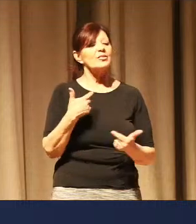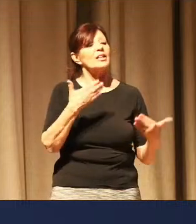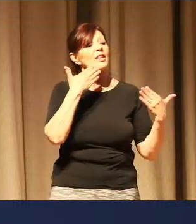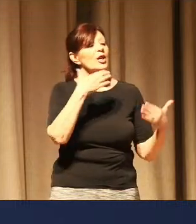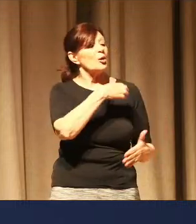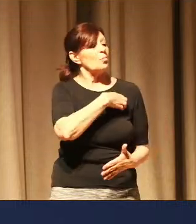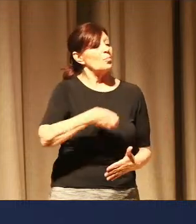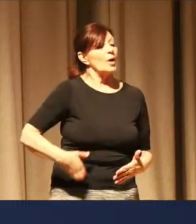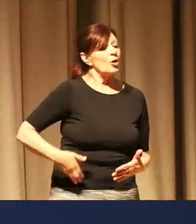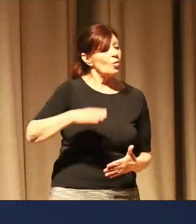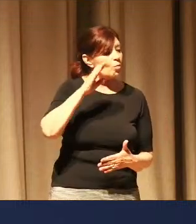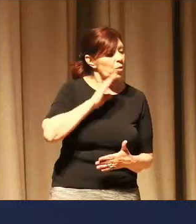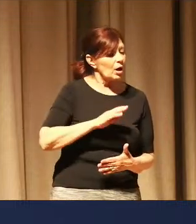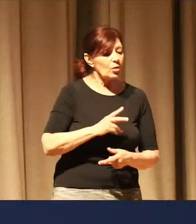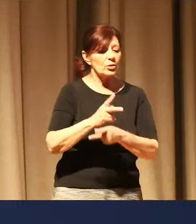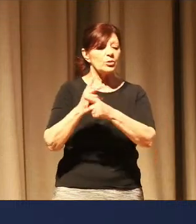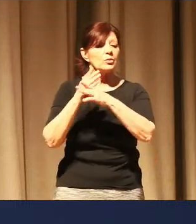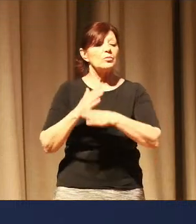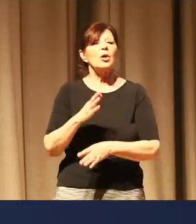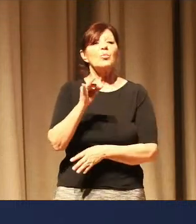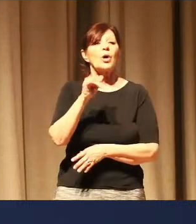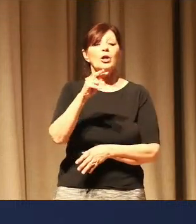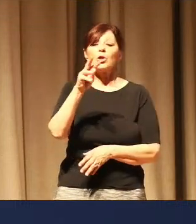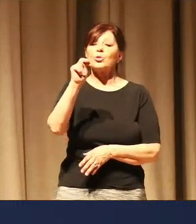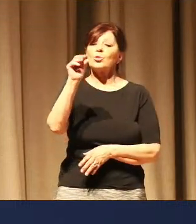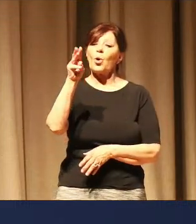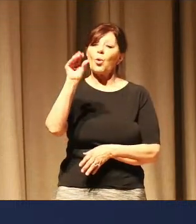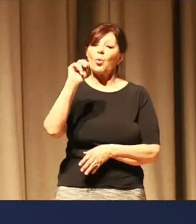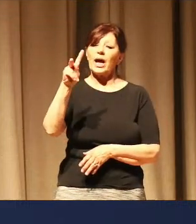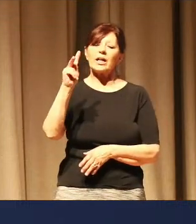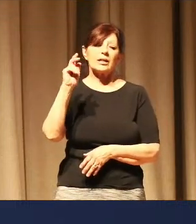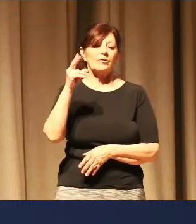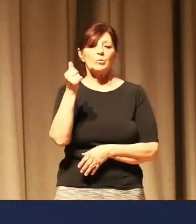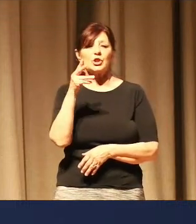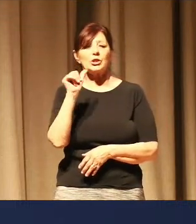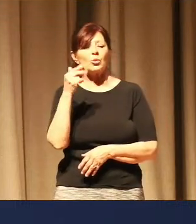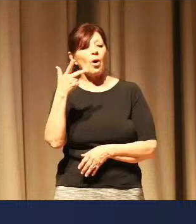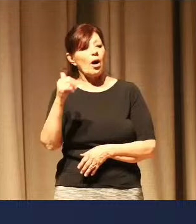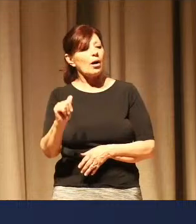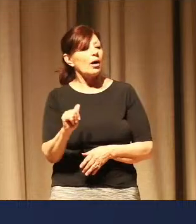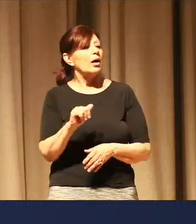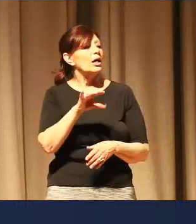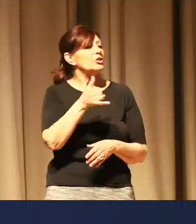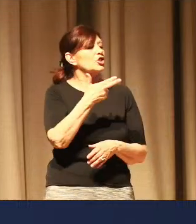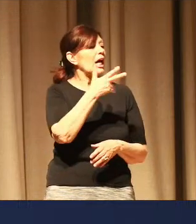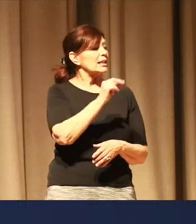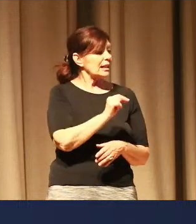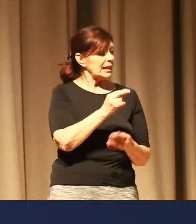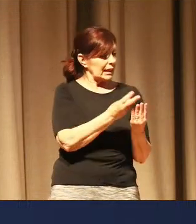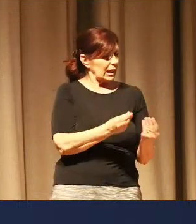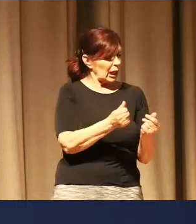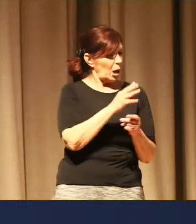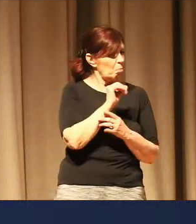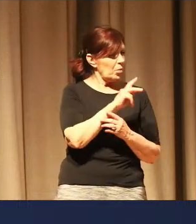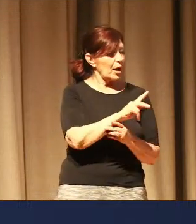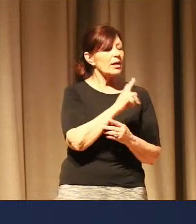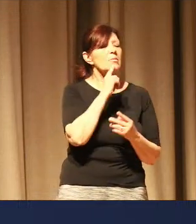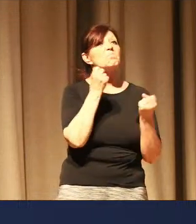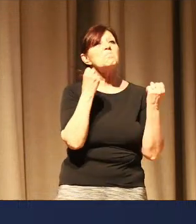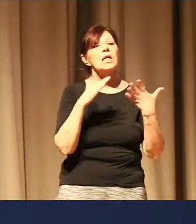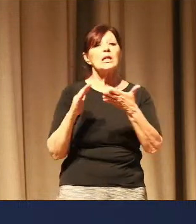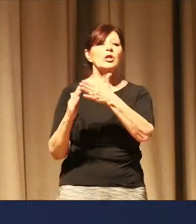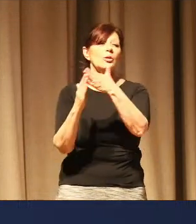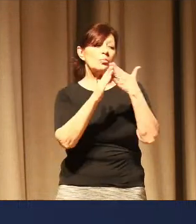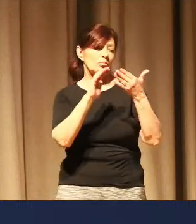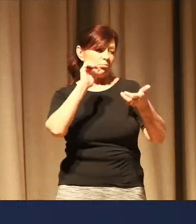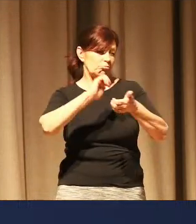Byron Brown, Supervisor Brian Nowak from Cheektowaga, Jocelyn Gordon and her team at the Land Bank, and our many community partners